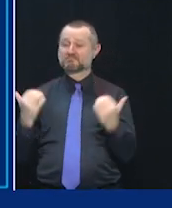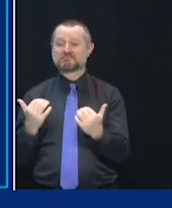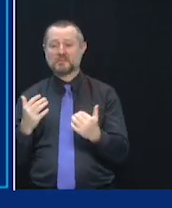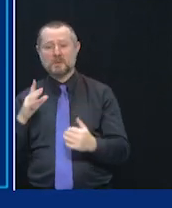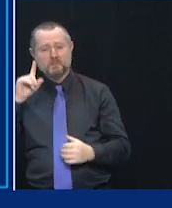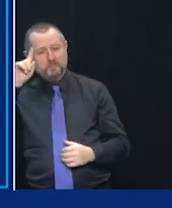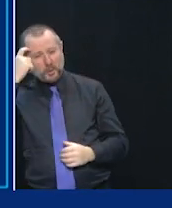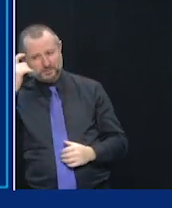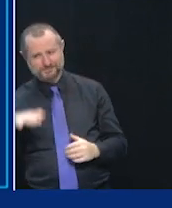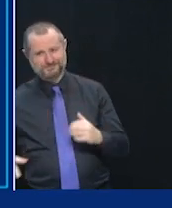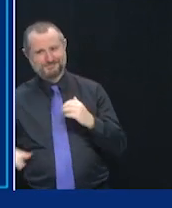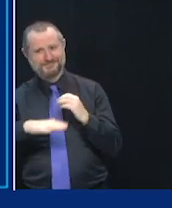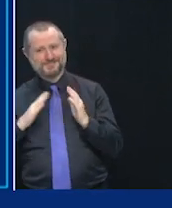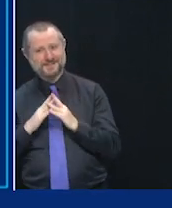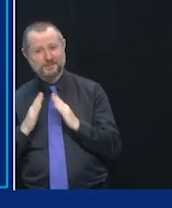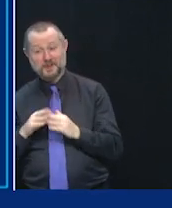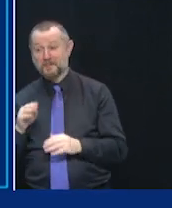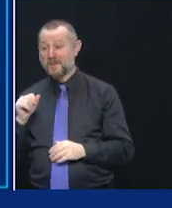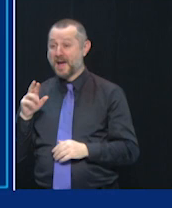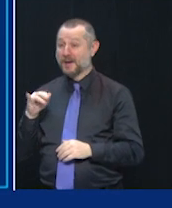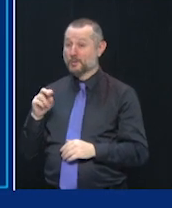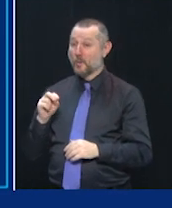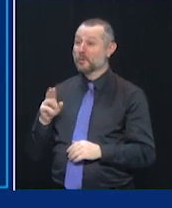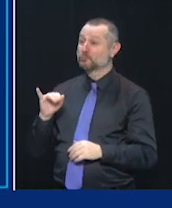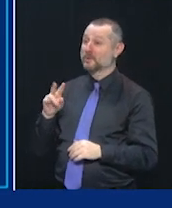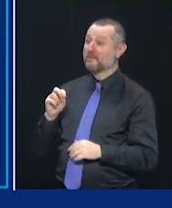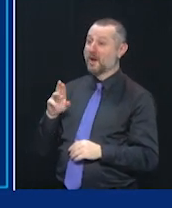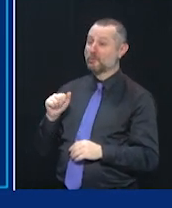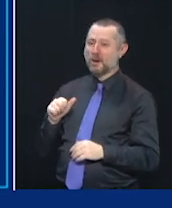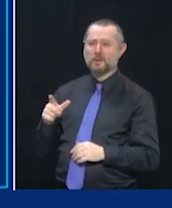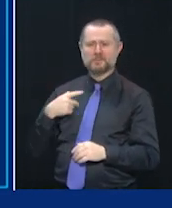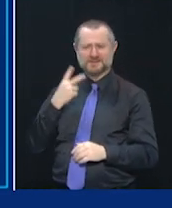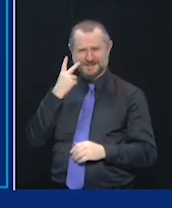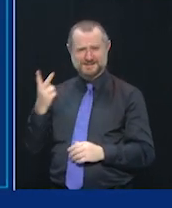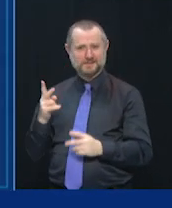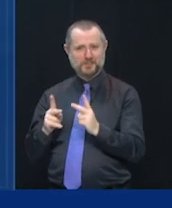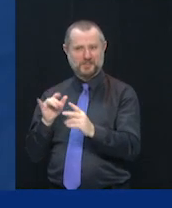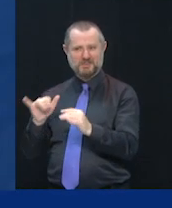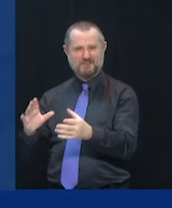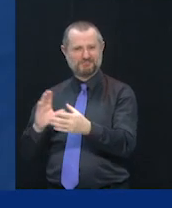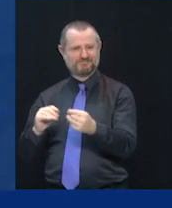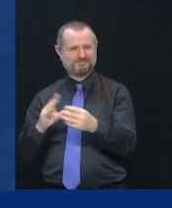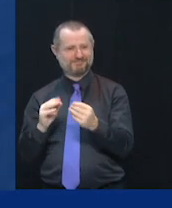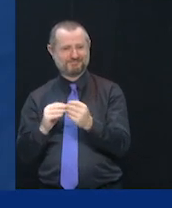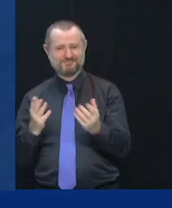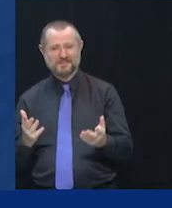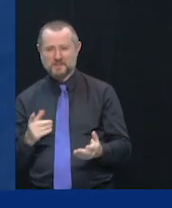Mariano Rivera, I hope people hear those words, and I hope they take them to heart.